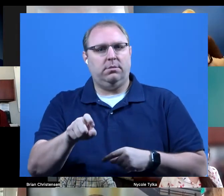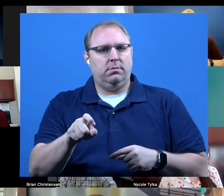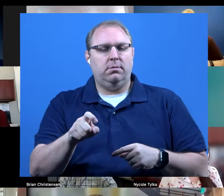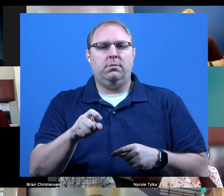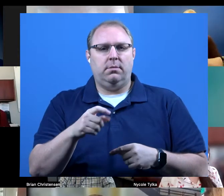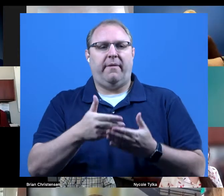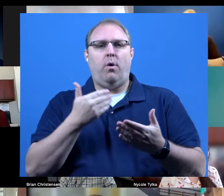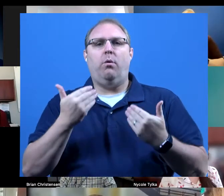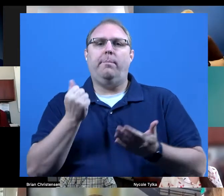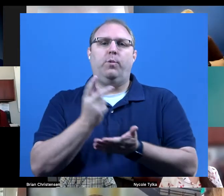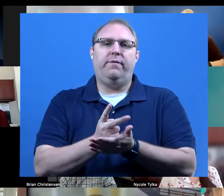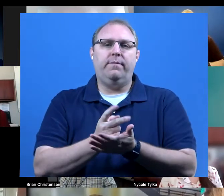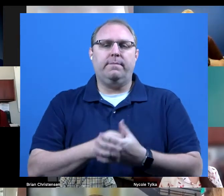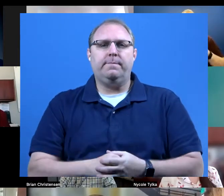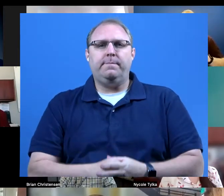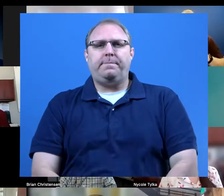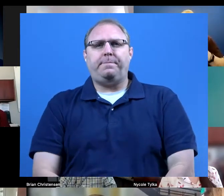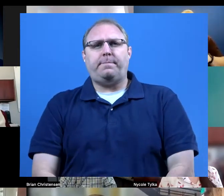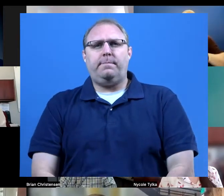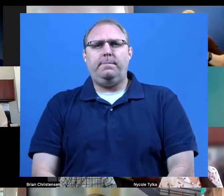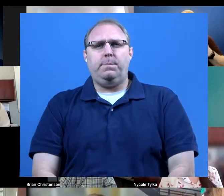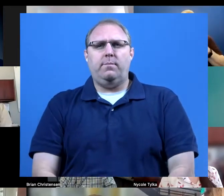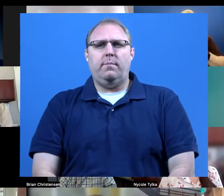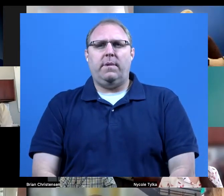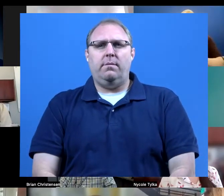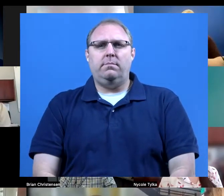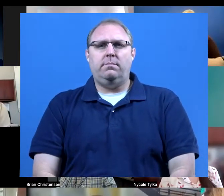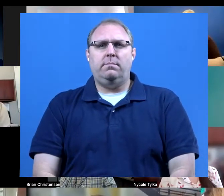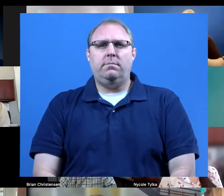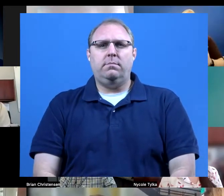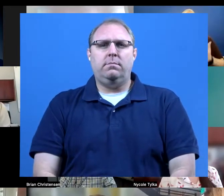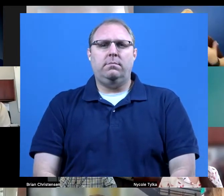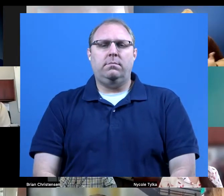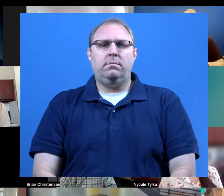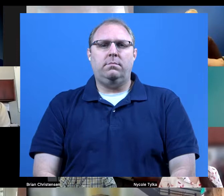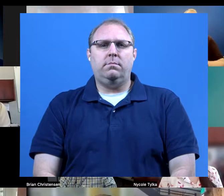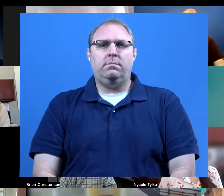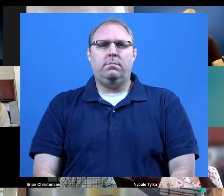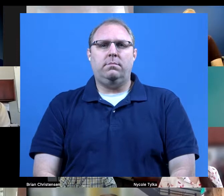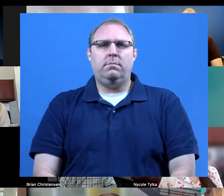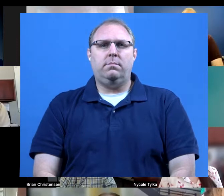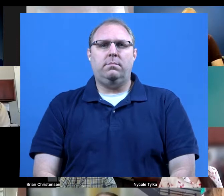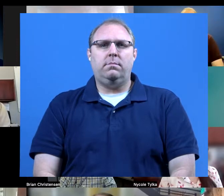have coded their time is proper in ESS before you approve of that time.